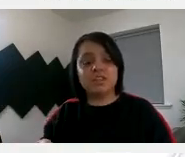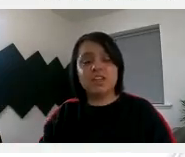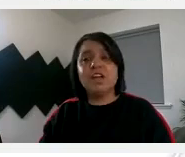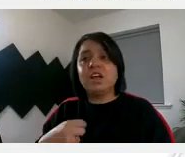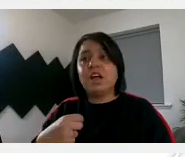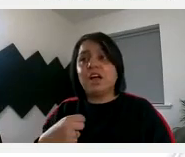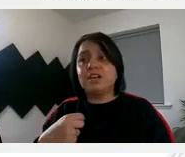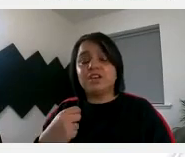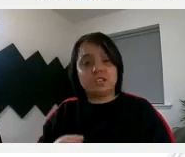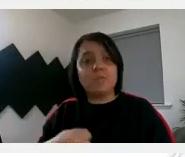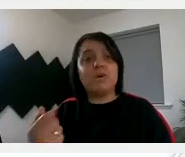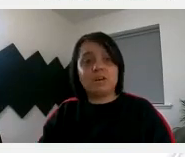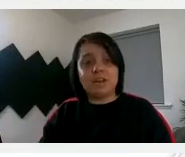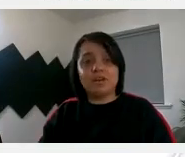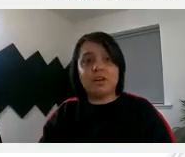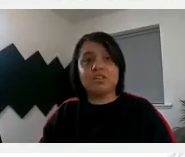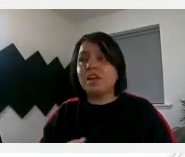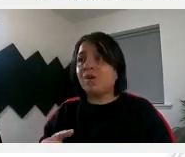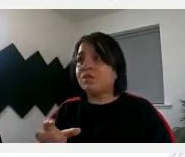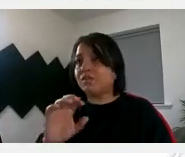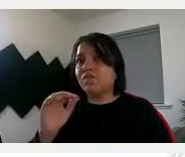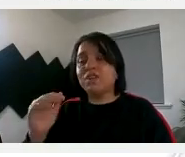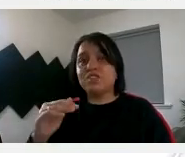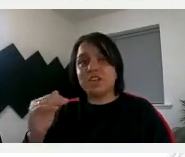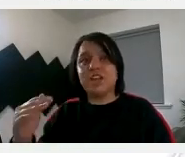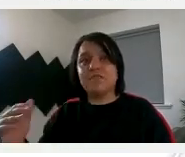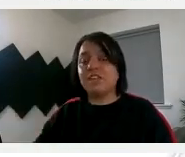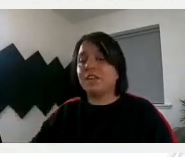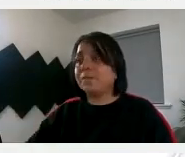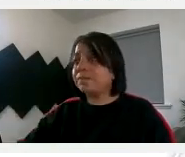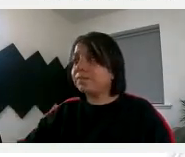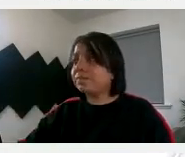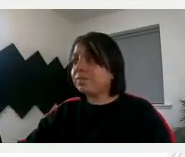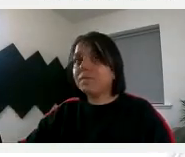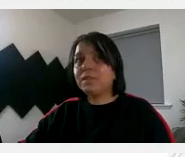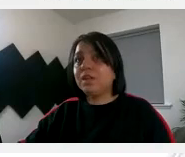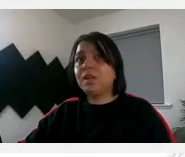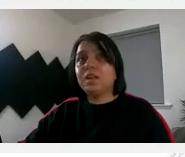things. And I used to get marked down a lot. So now you have to recheck everything.